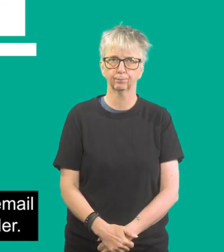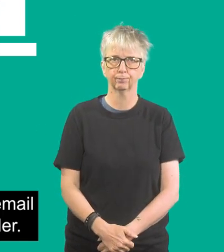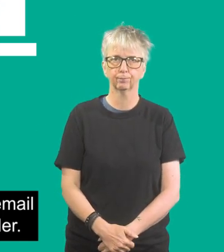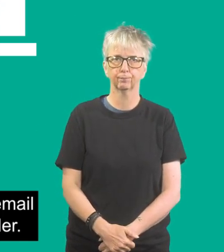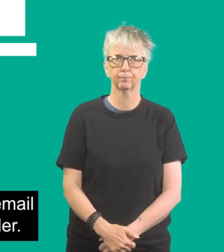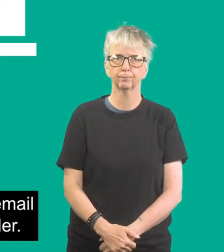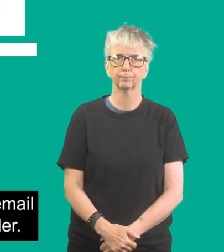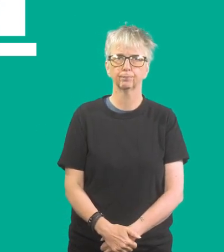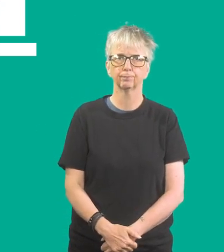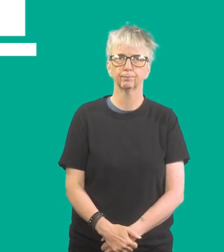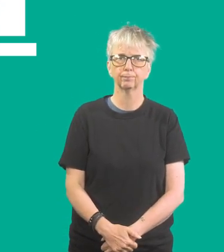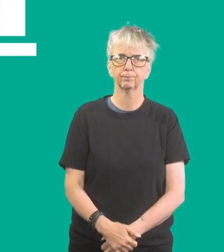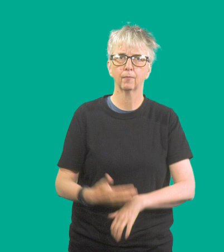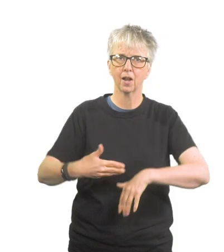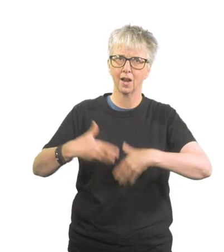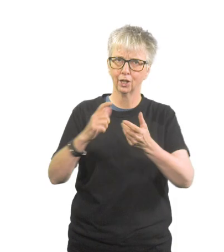accessible information provider.